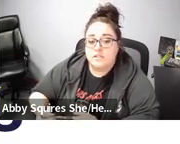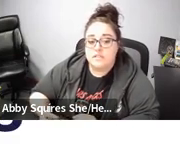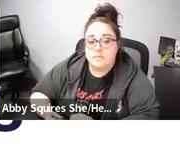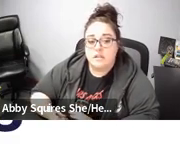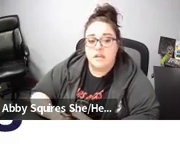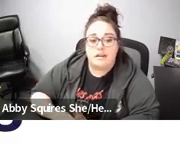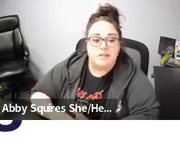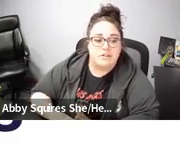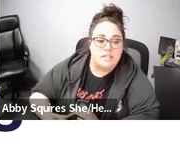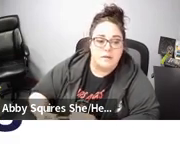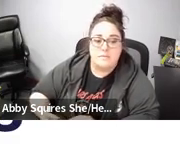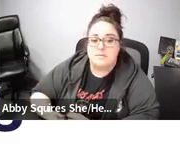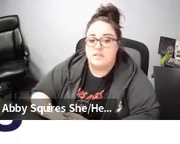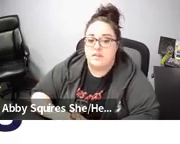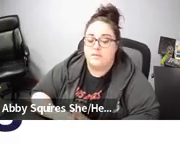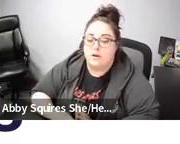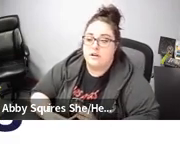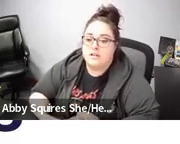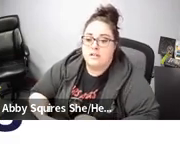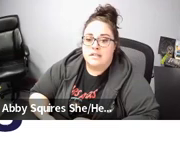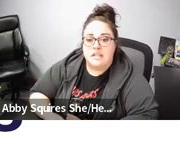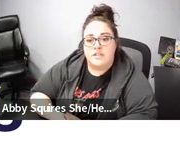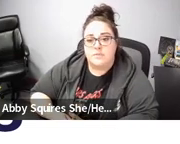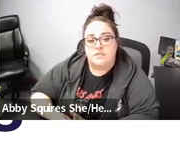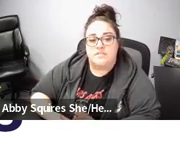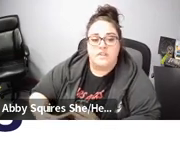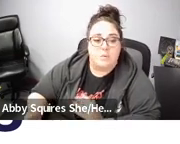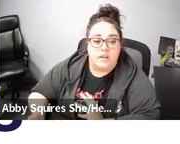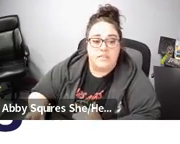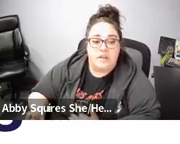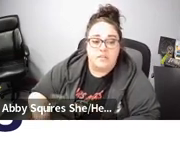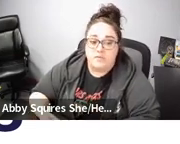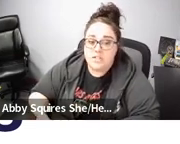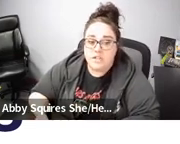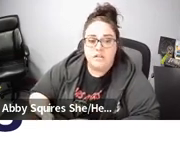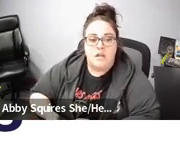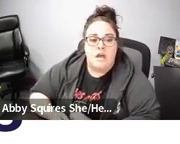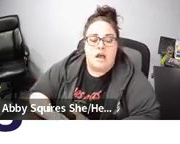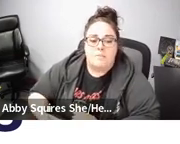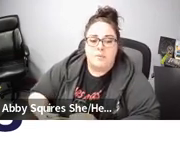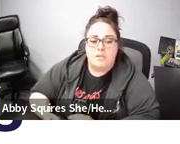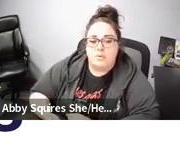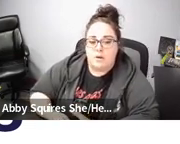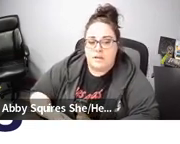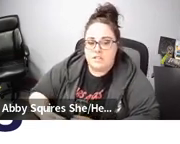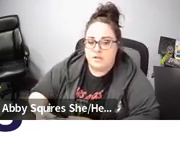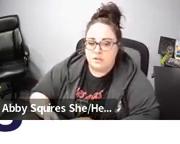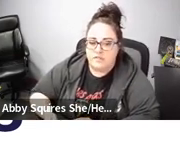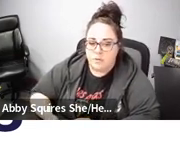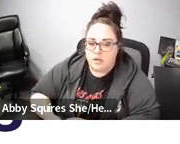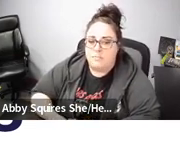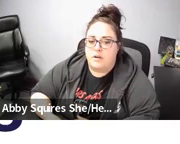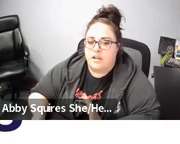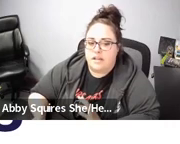a physical disability and other things might be specific for individuals with low vision. But we do our best to